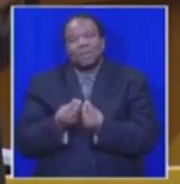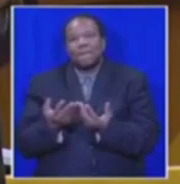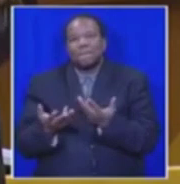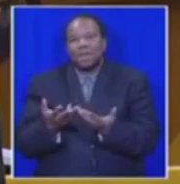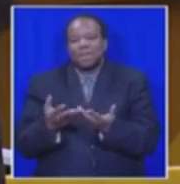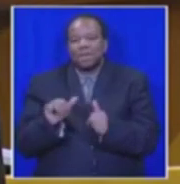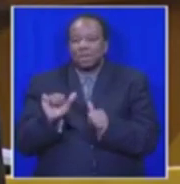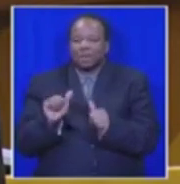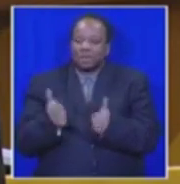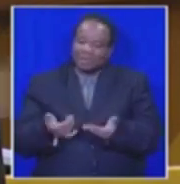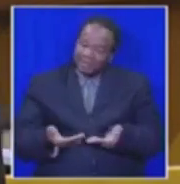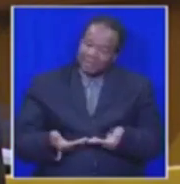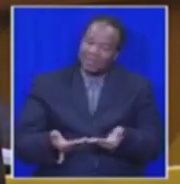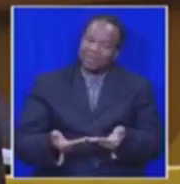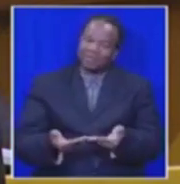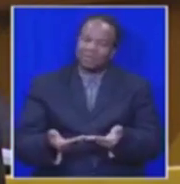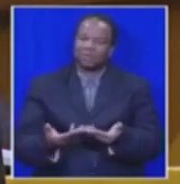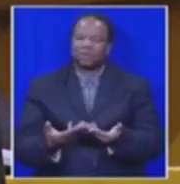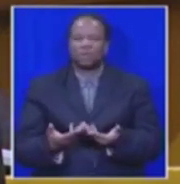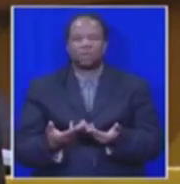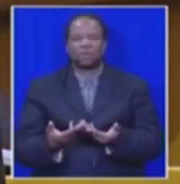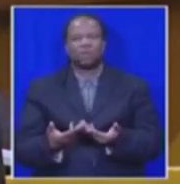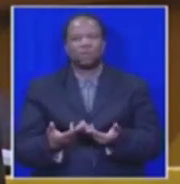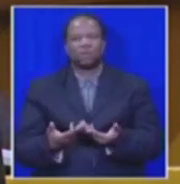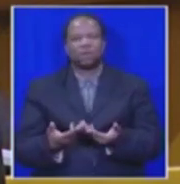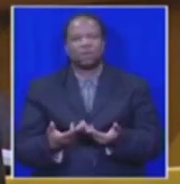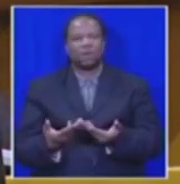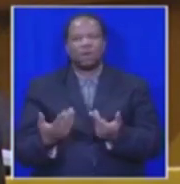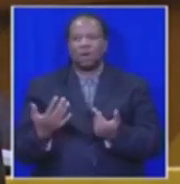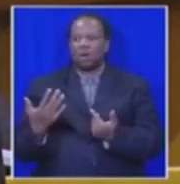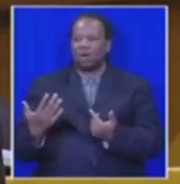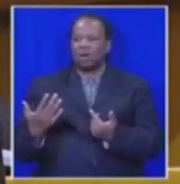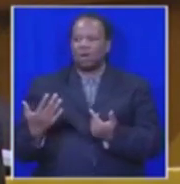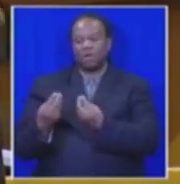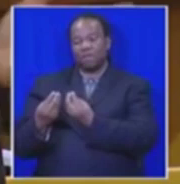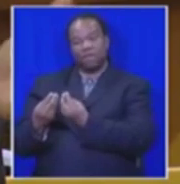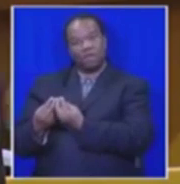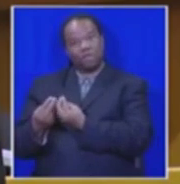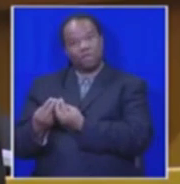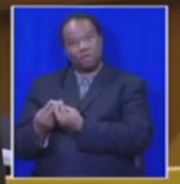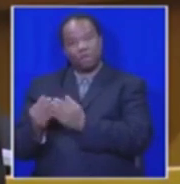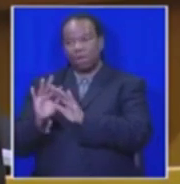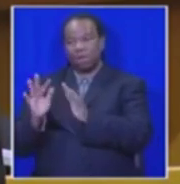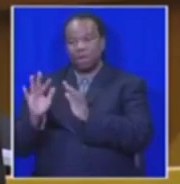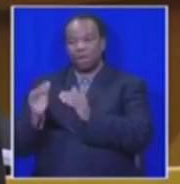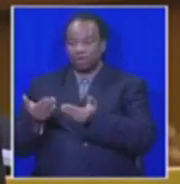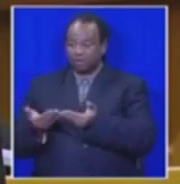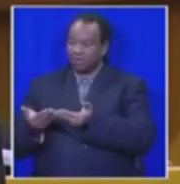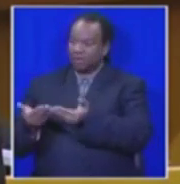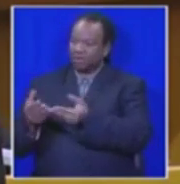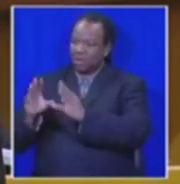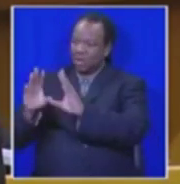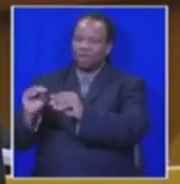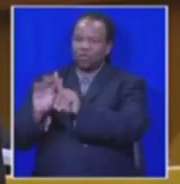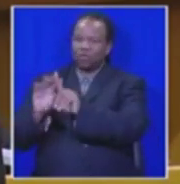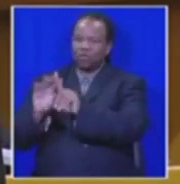services, you can't at the same time destroy things that have been given as services to the people. You can't.